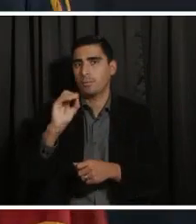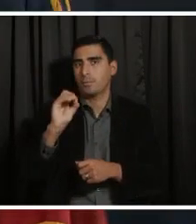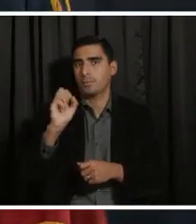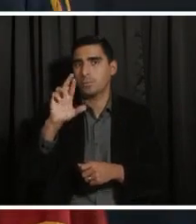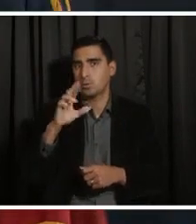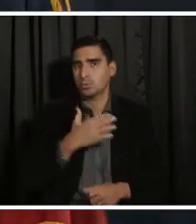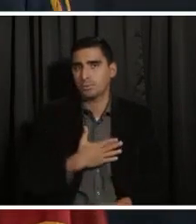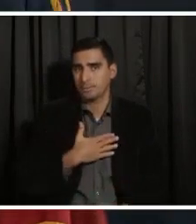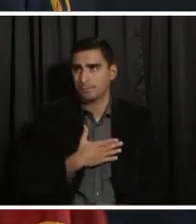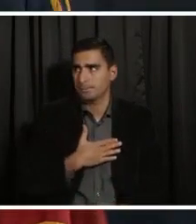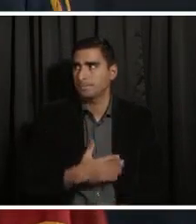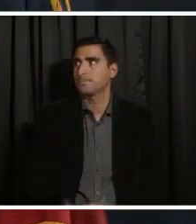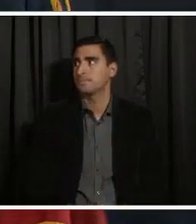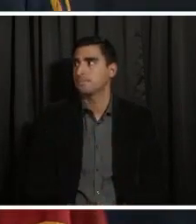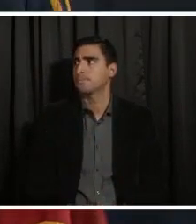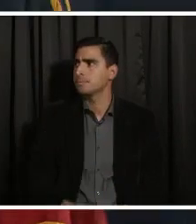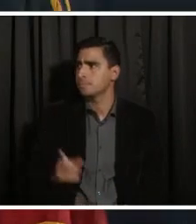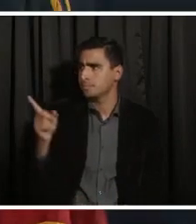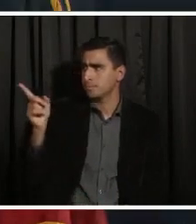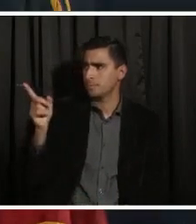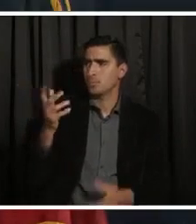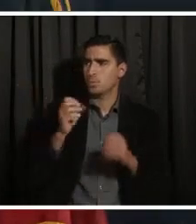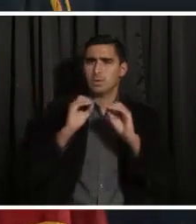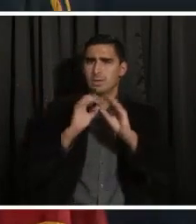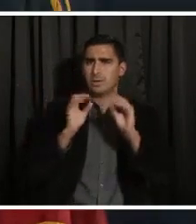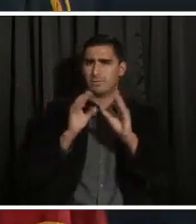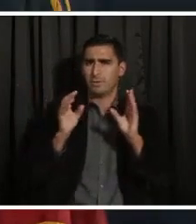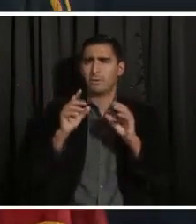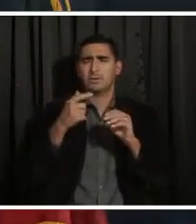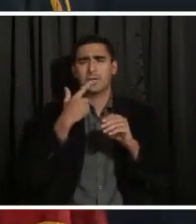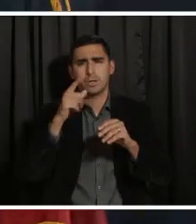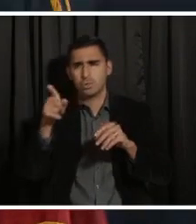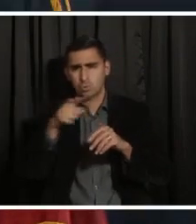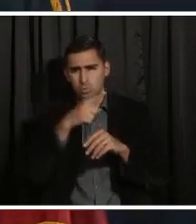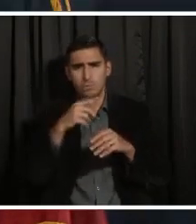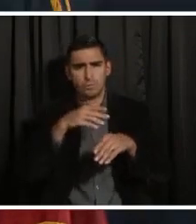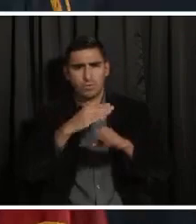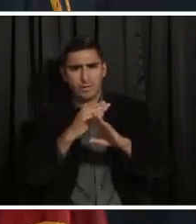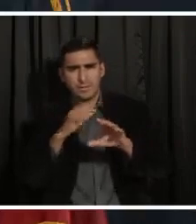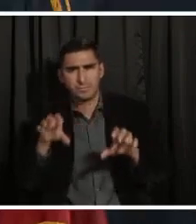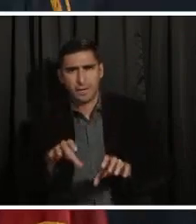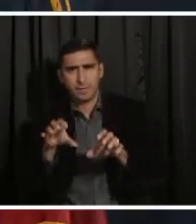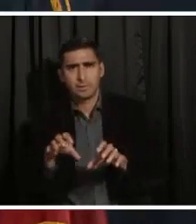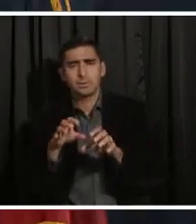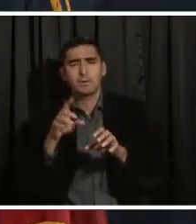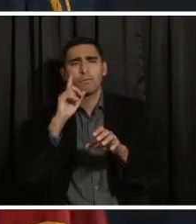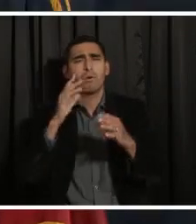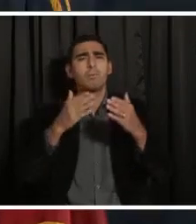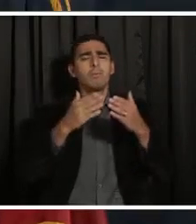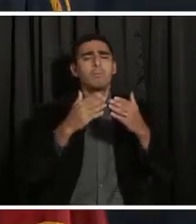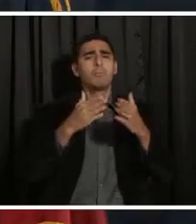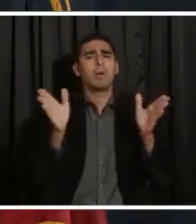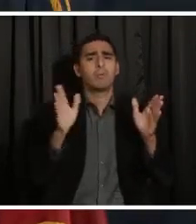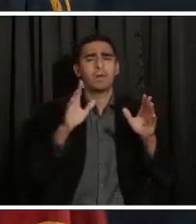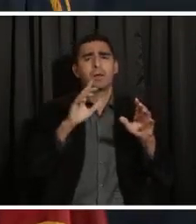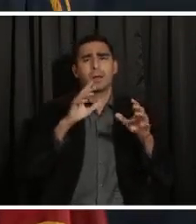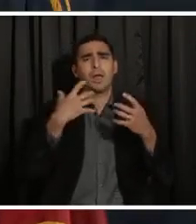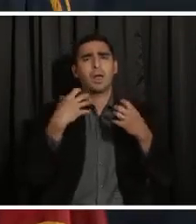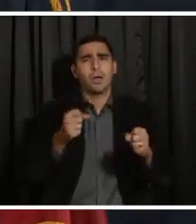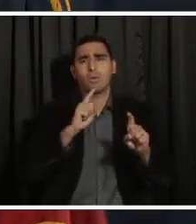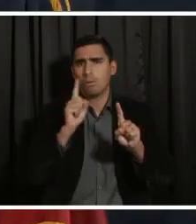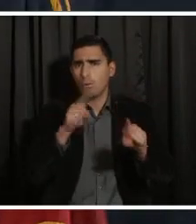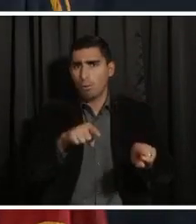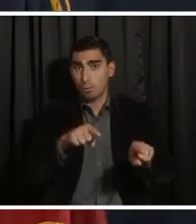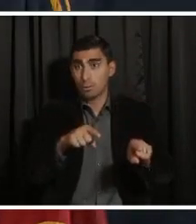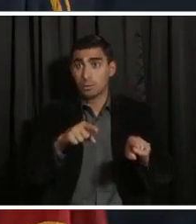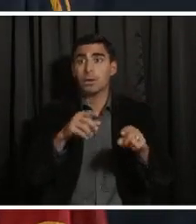I'll clarify my question from earlier. When I mentioned preventative measures, I was sort of speaking about public health orders. So at what point could we see